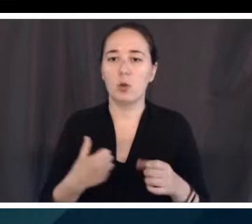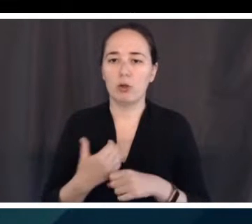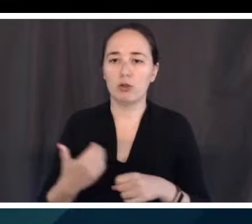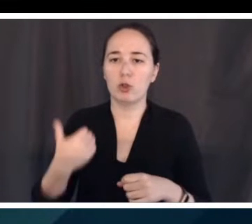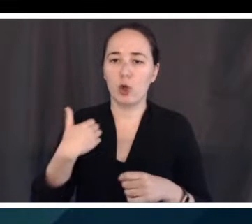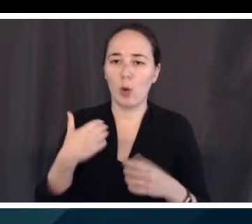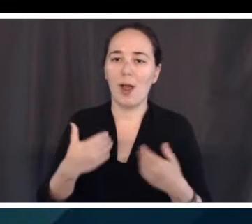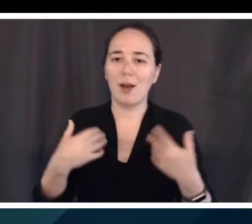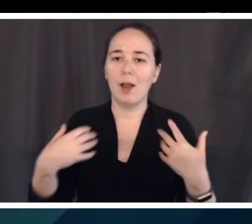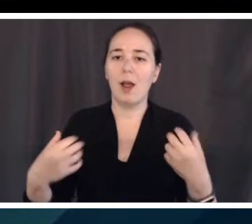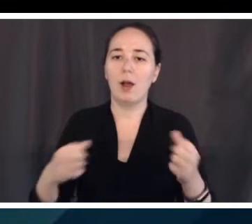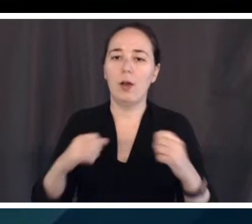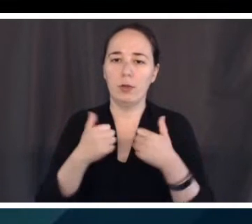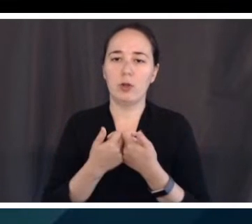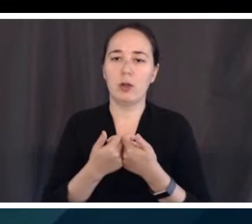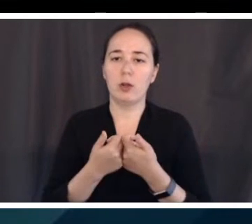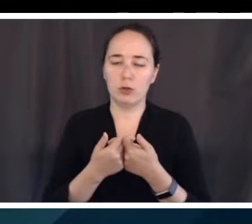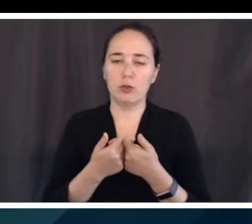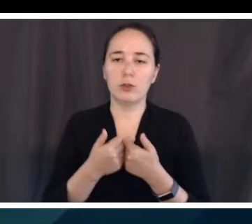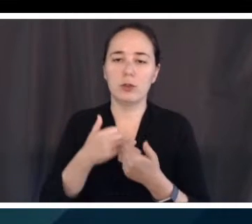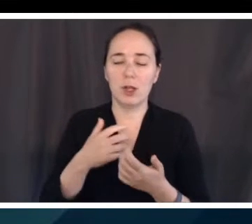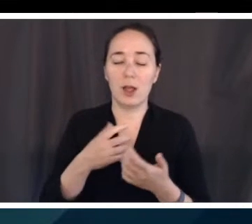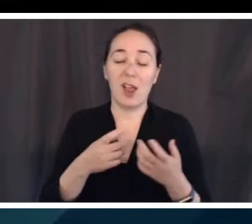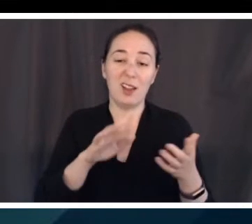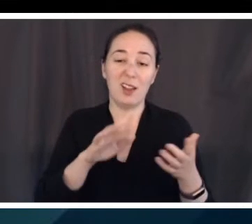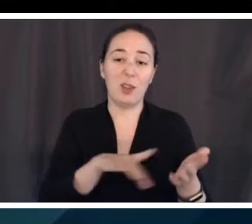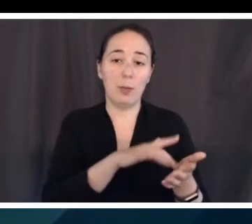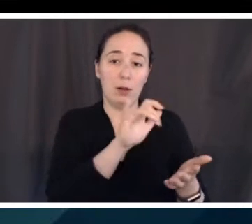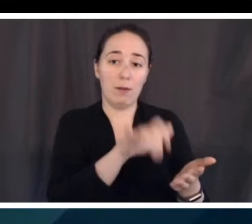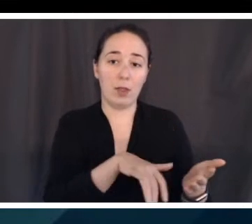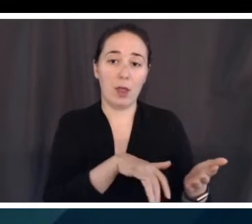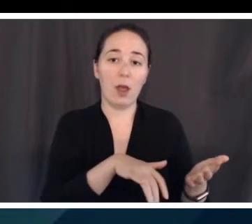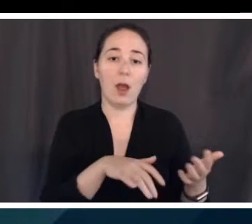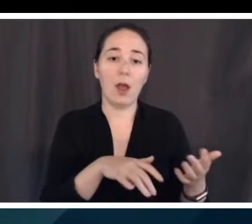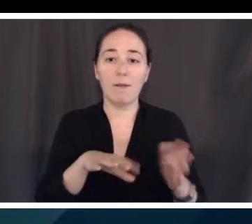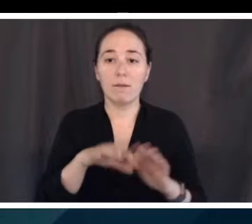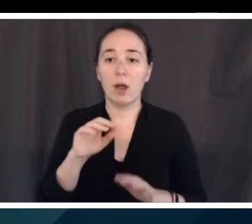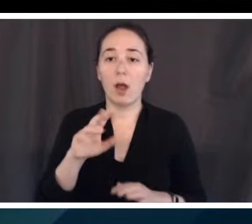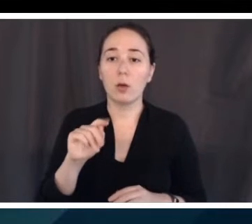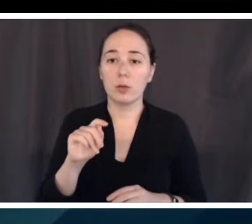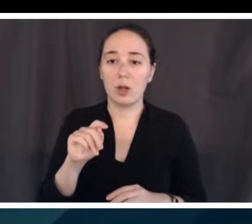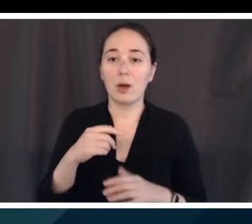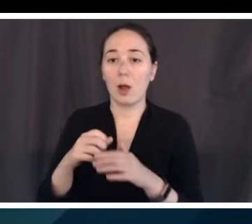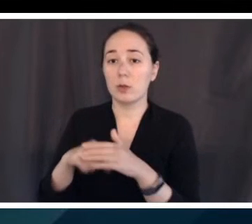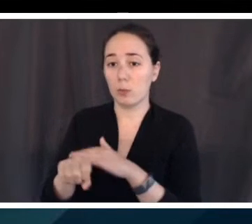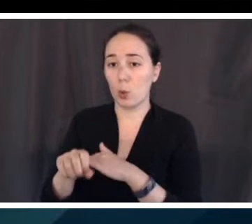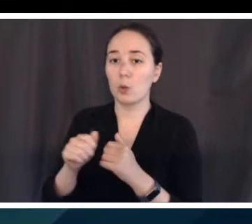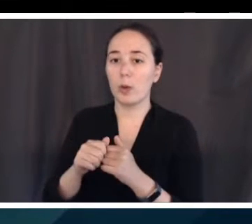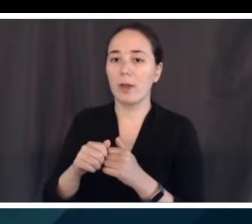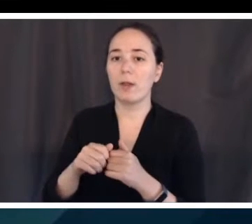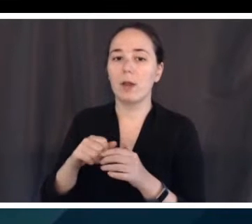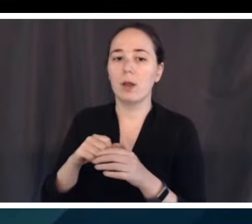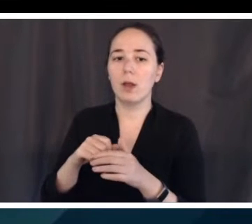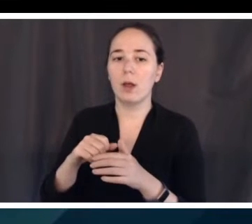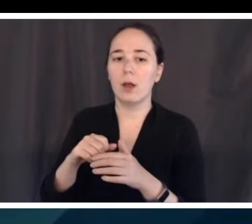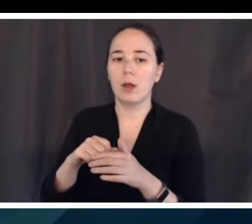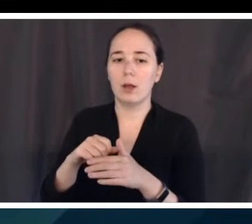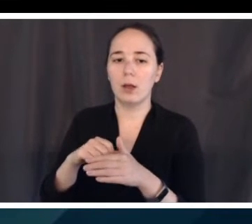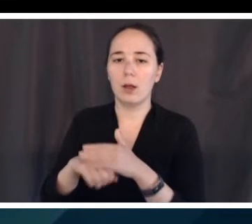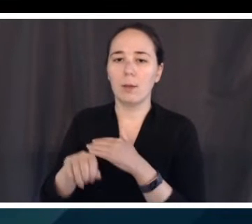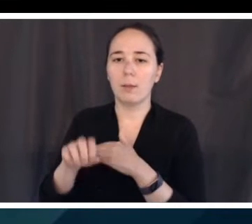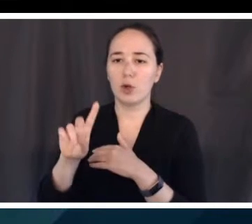in the middle of those health difficulties, I found out that I had been born with a birth defect where my tongue